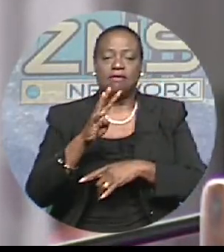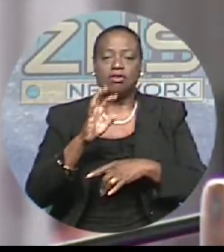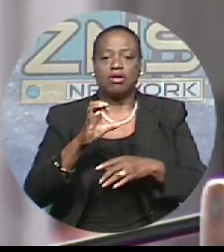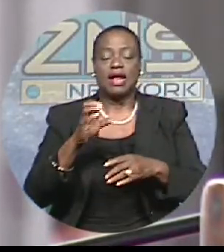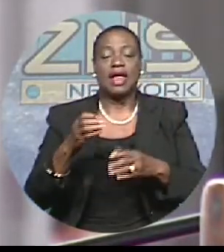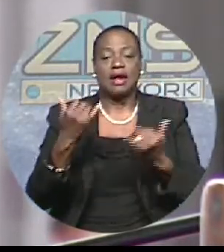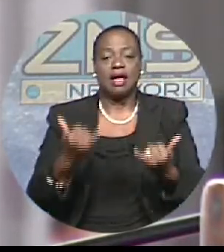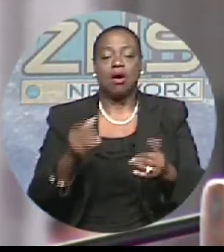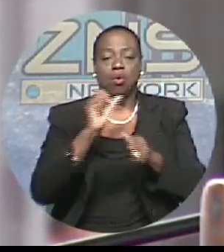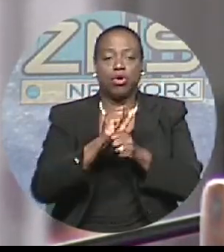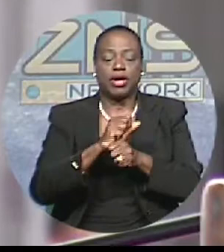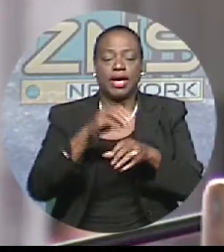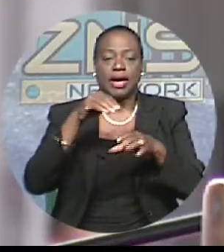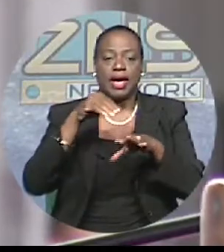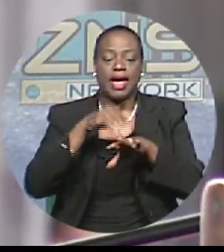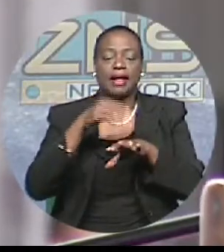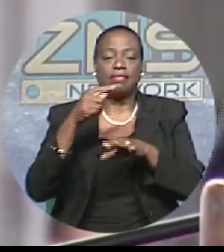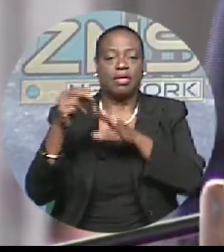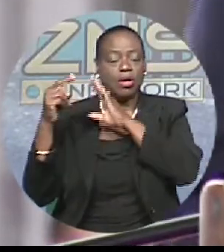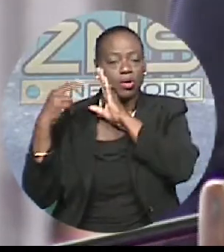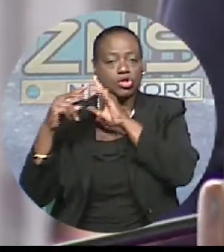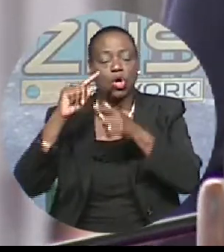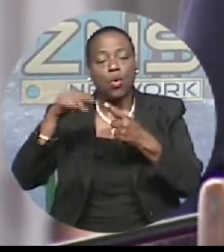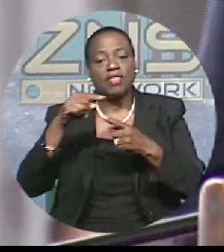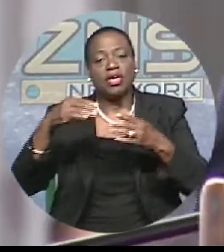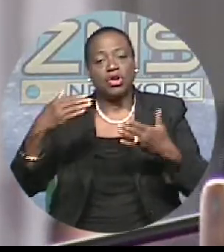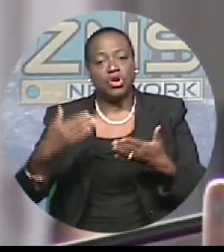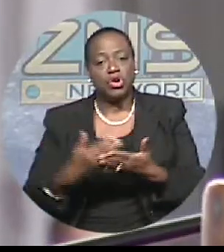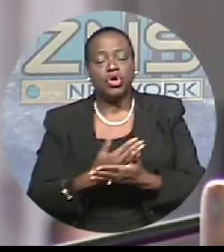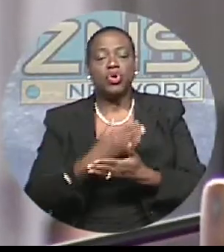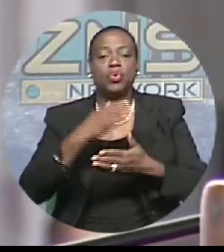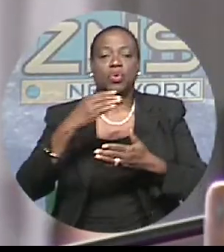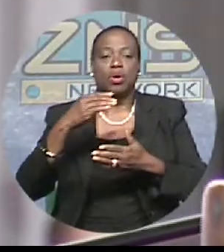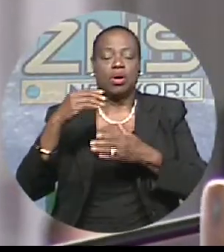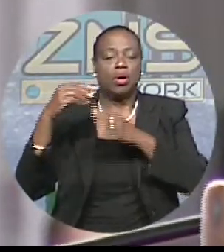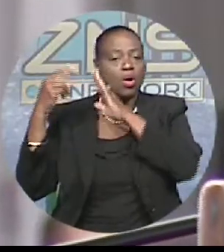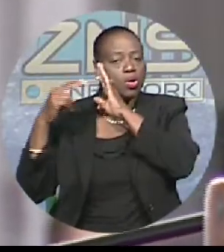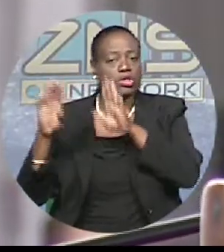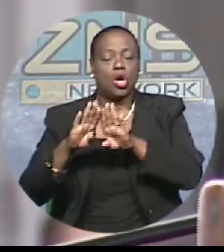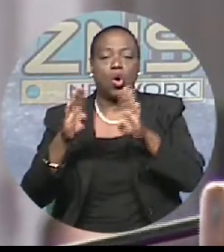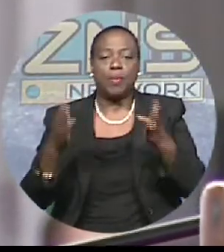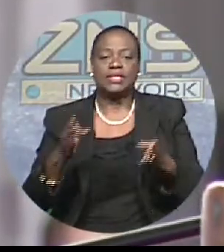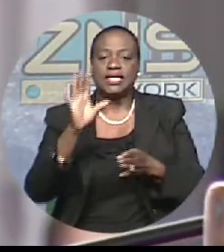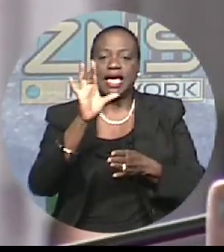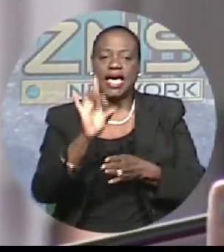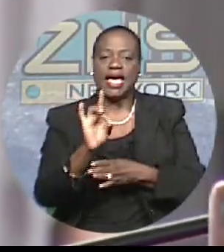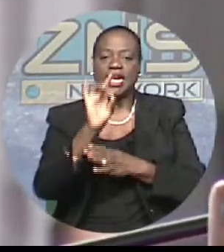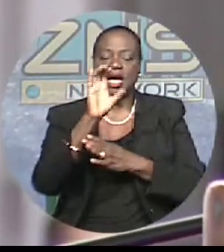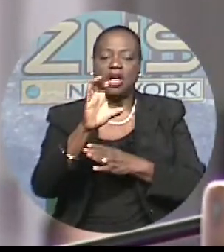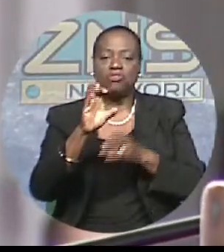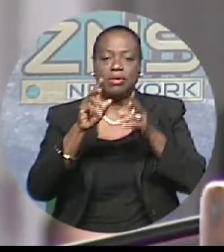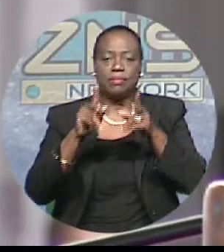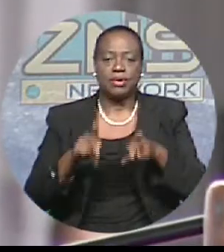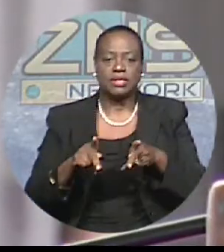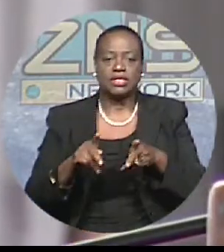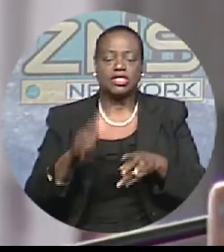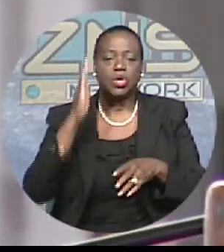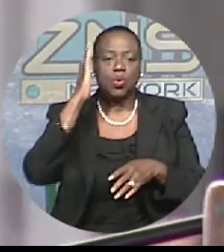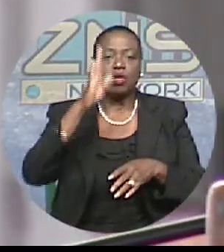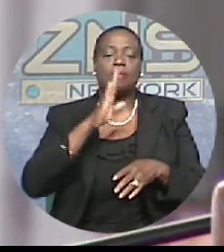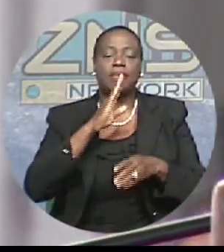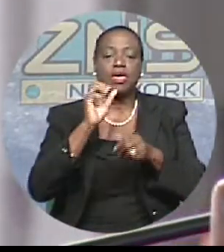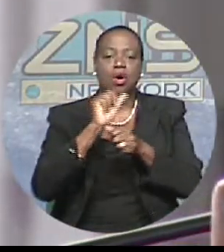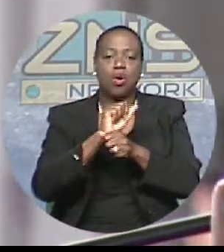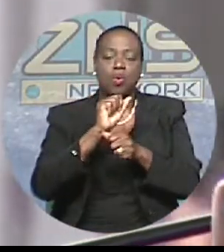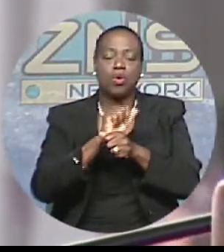resort. When the new hotel opens, some 800 persons will be employed permanently at the resort.